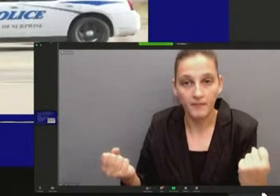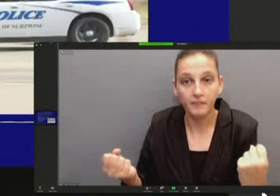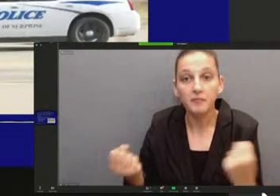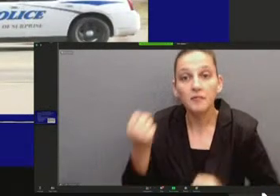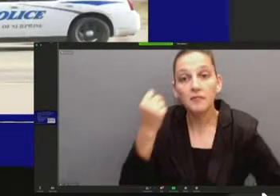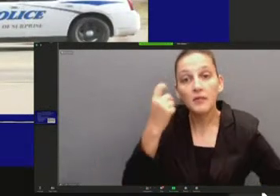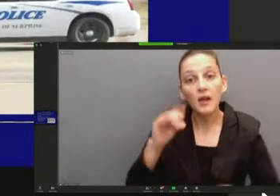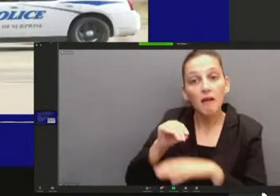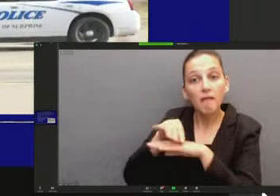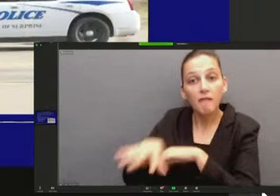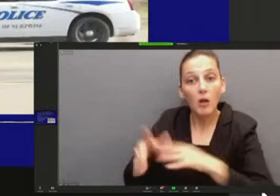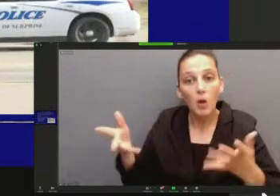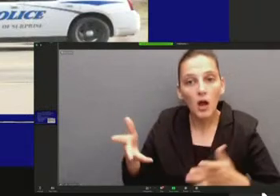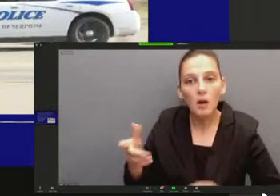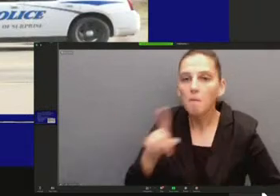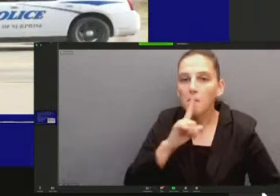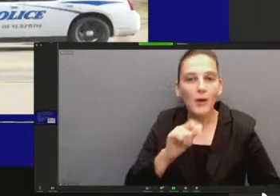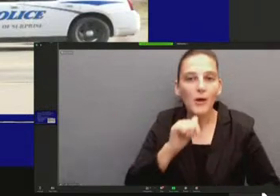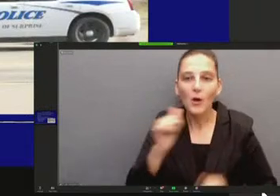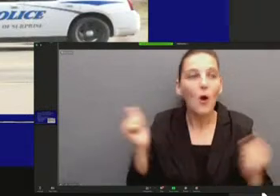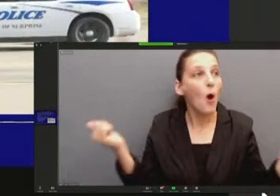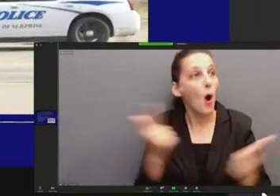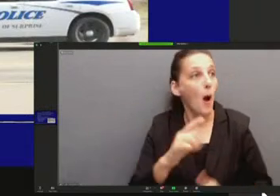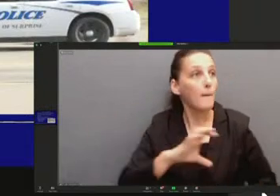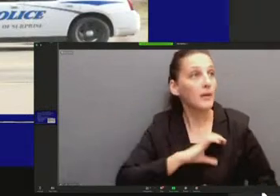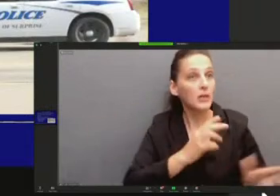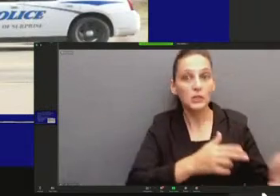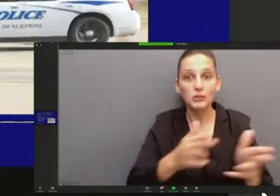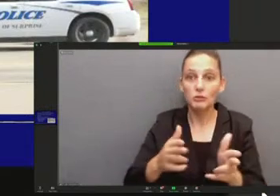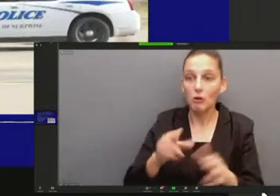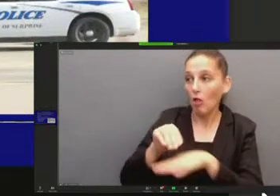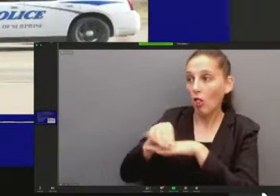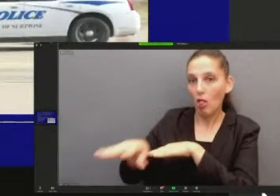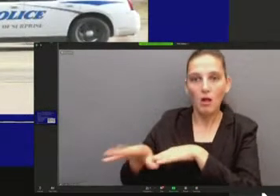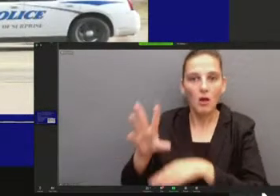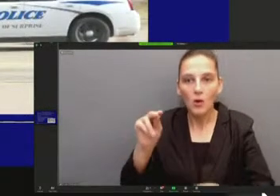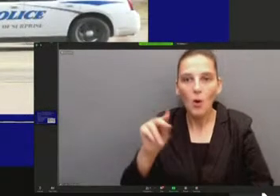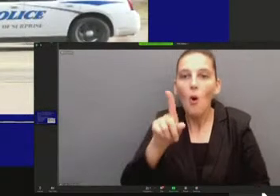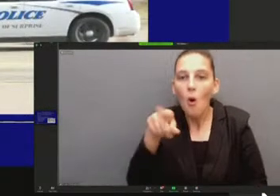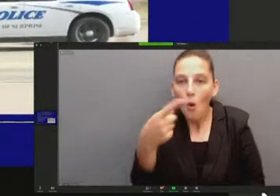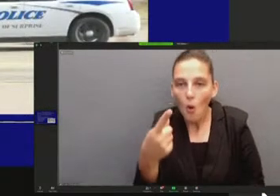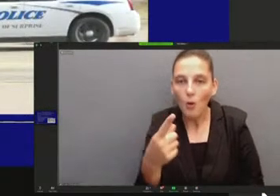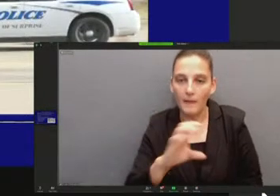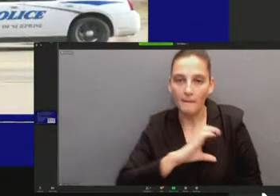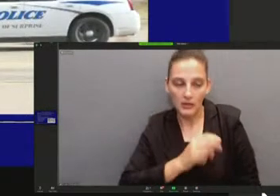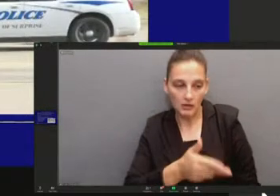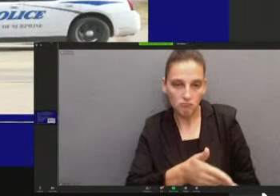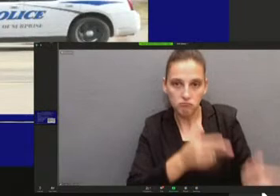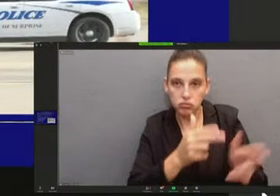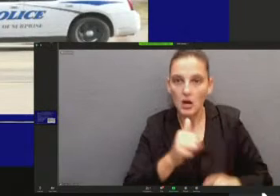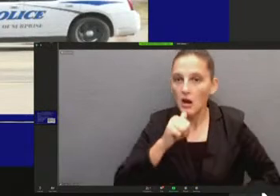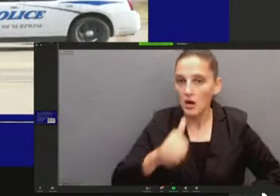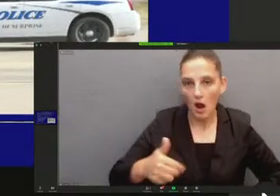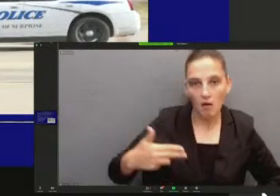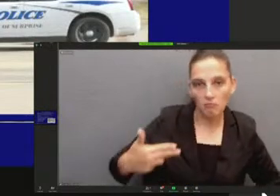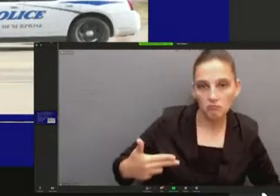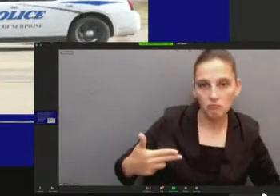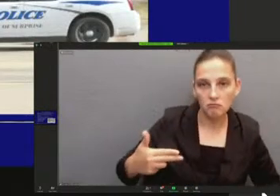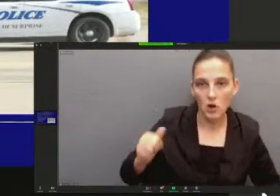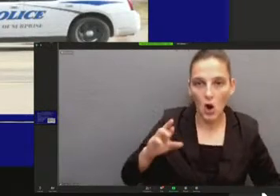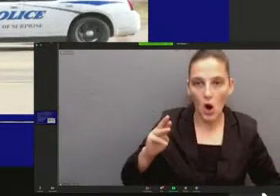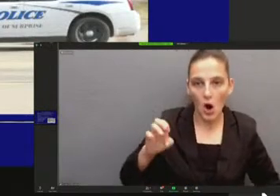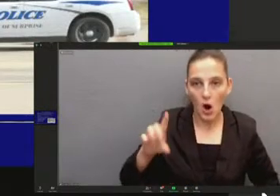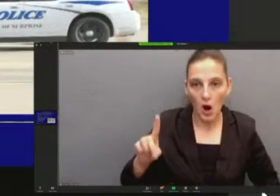It wasn't every police shooting that produced this. It was only police shootings of unarmed males or unarmed